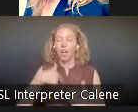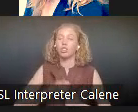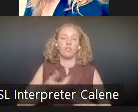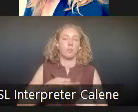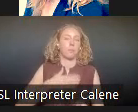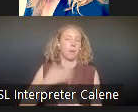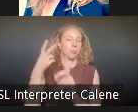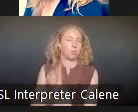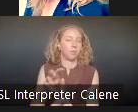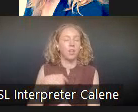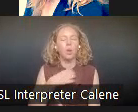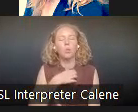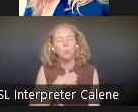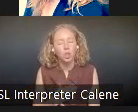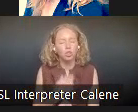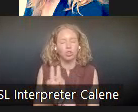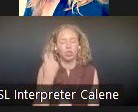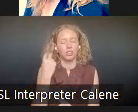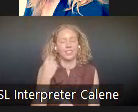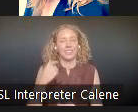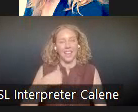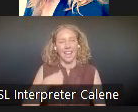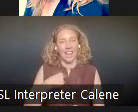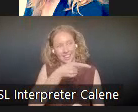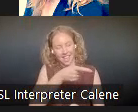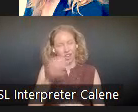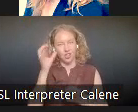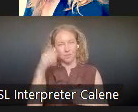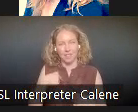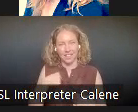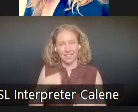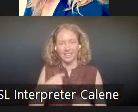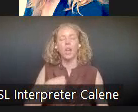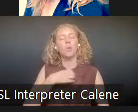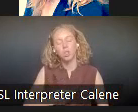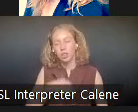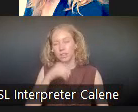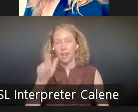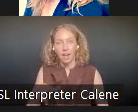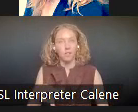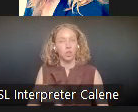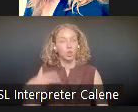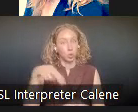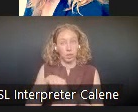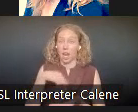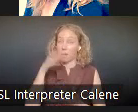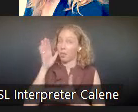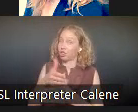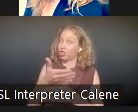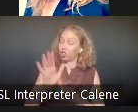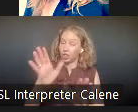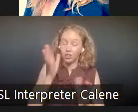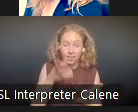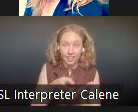I wish that I was heard. I wish that I didn't have to stand in front of, and I'll share, when I encountered